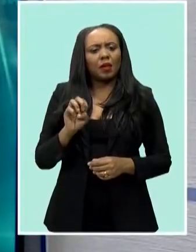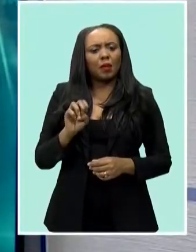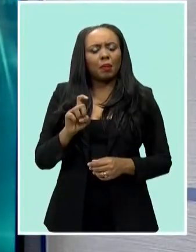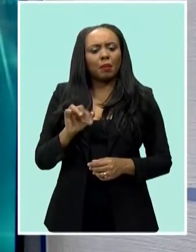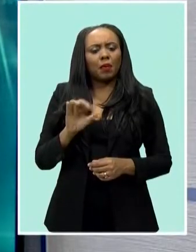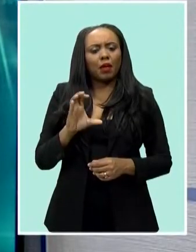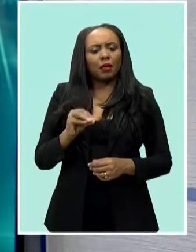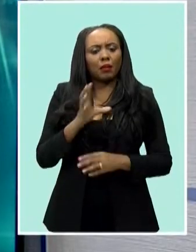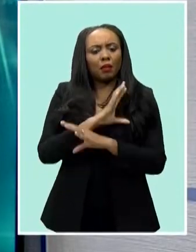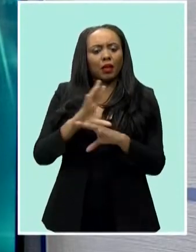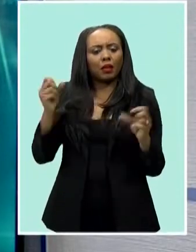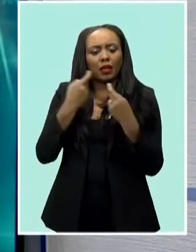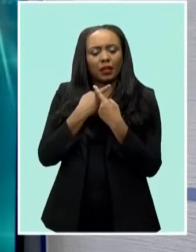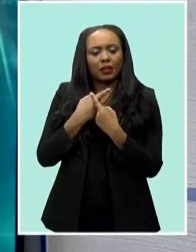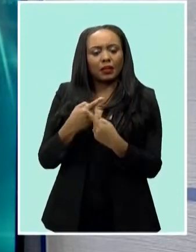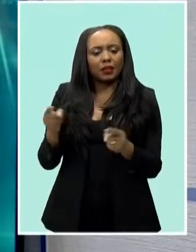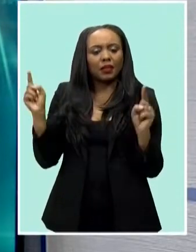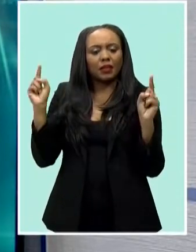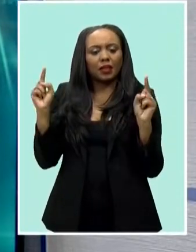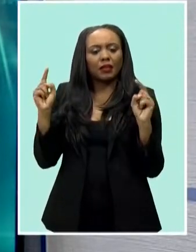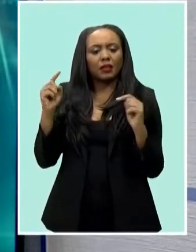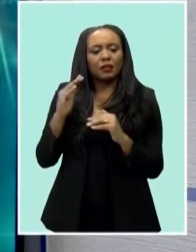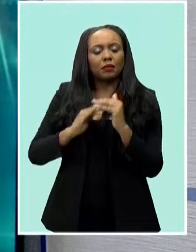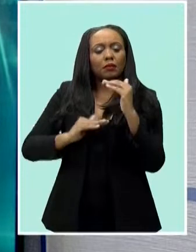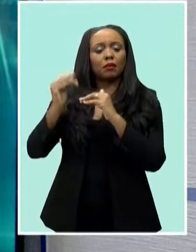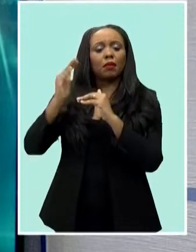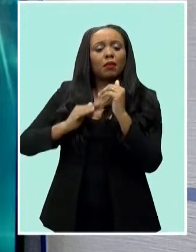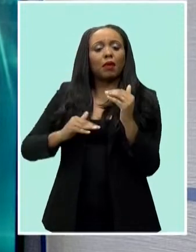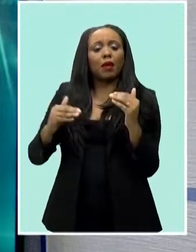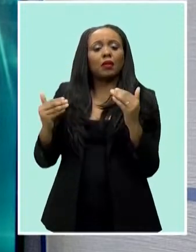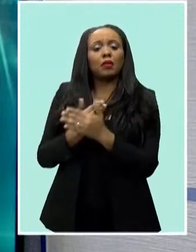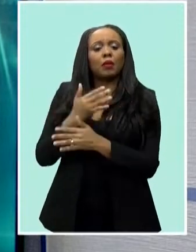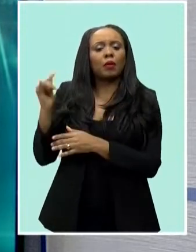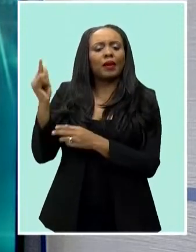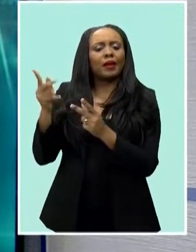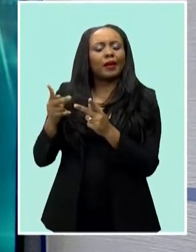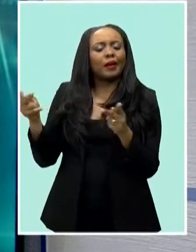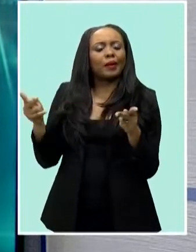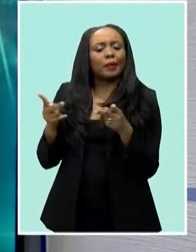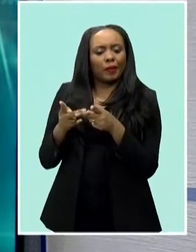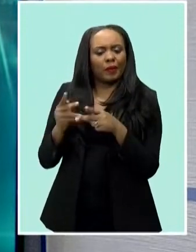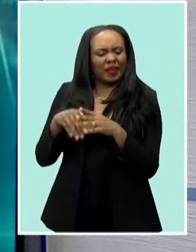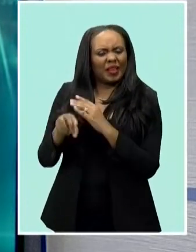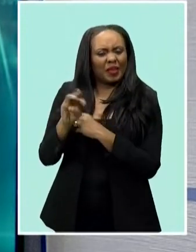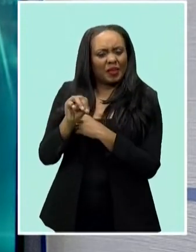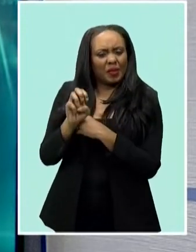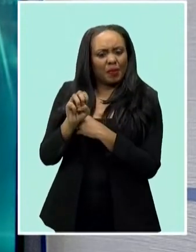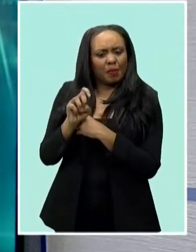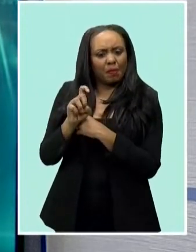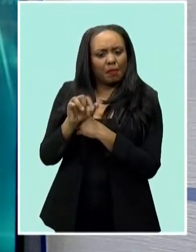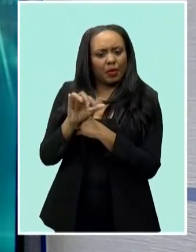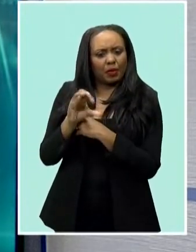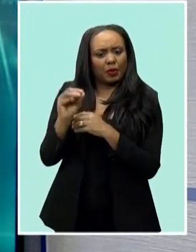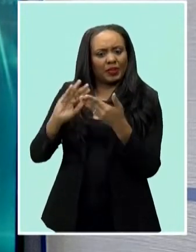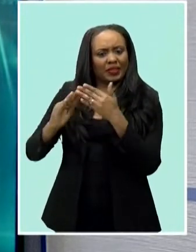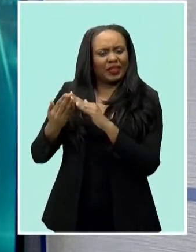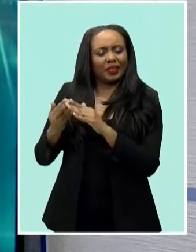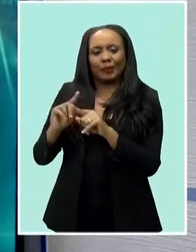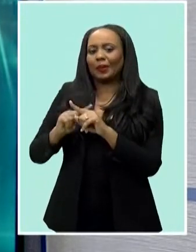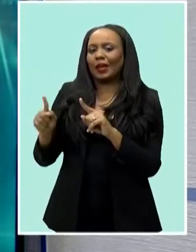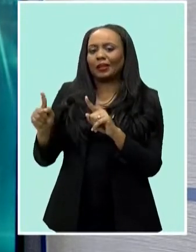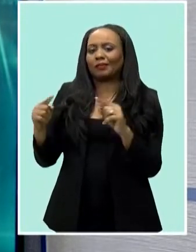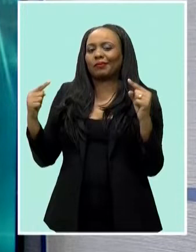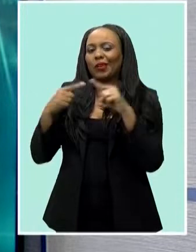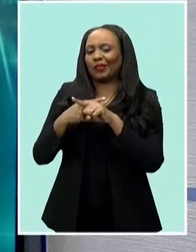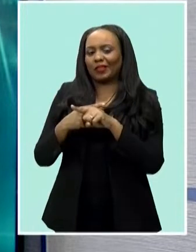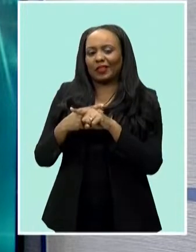And in international business, Mexico's president has announced the construction of a controversial new airport in Mexico City. But